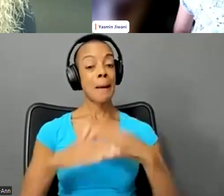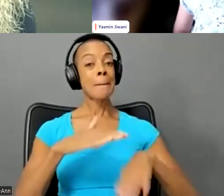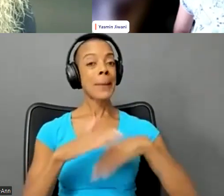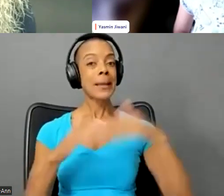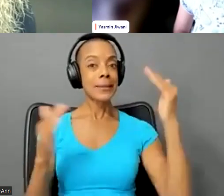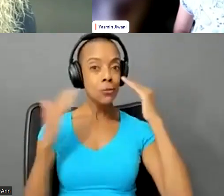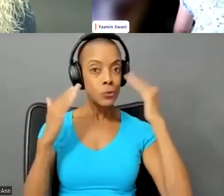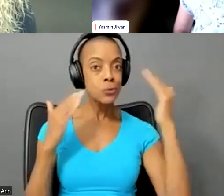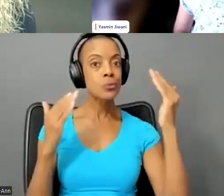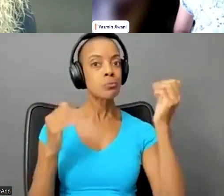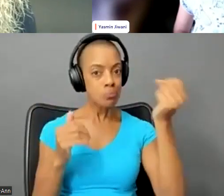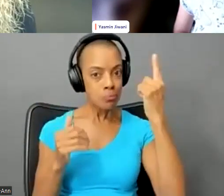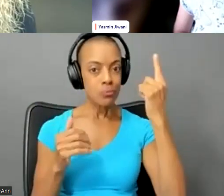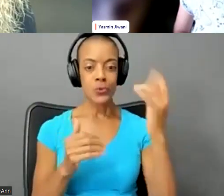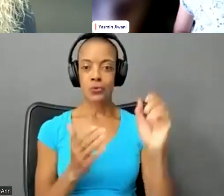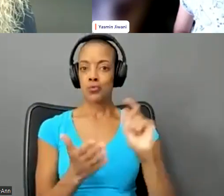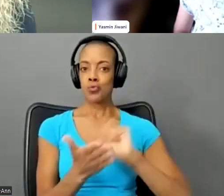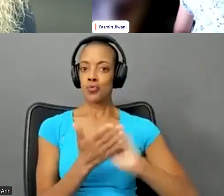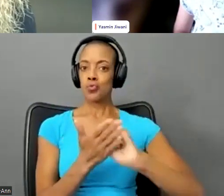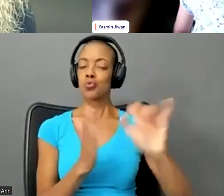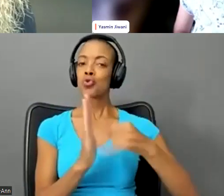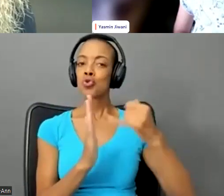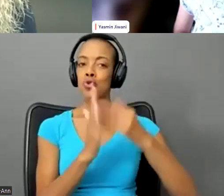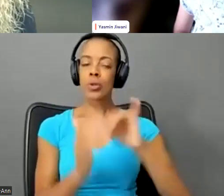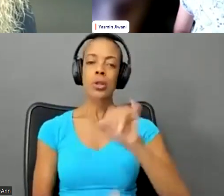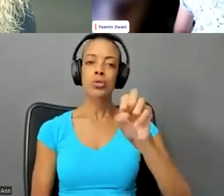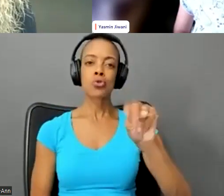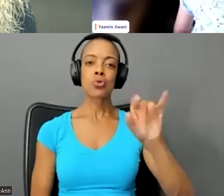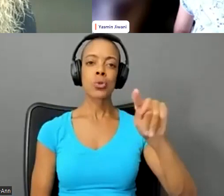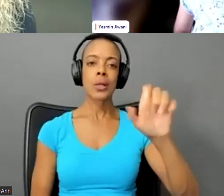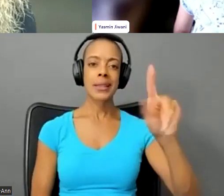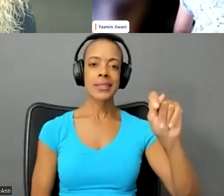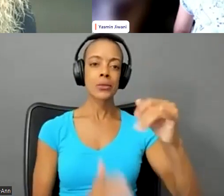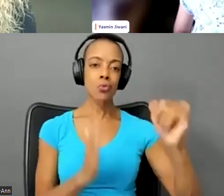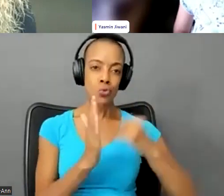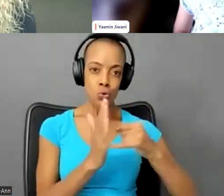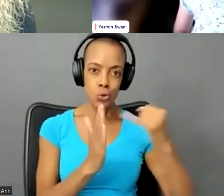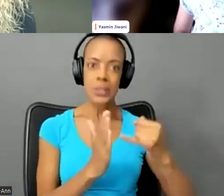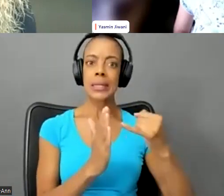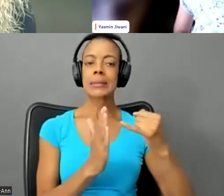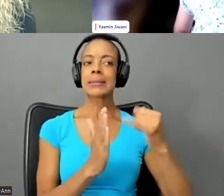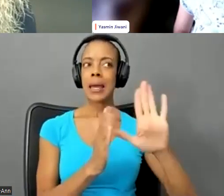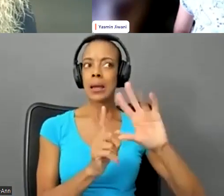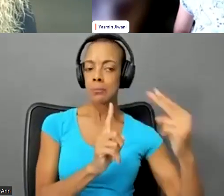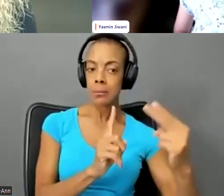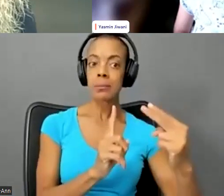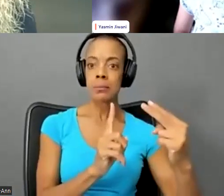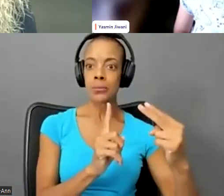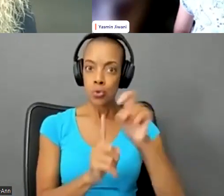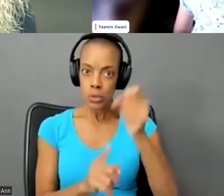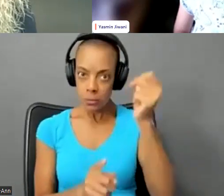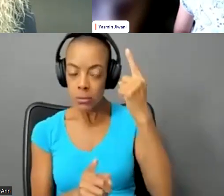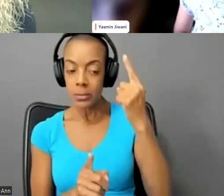is really helpful. So, remembering that the journalist is on